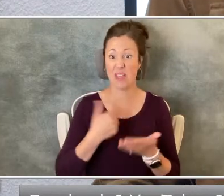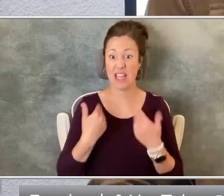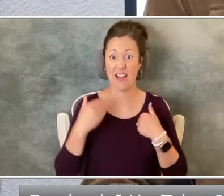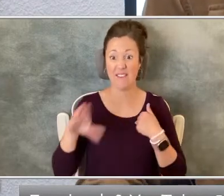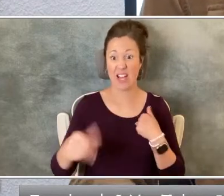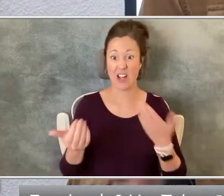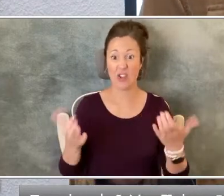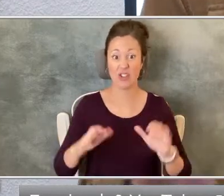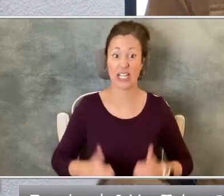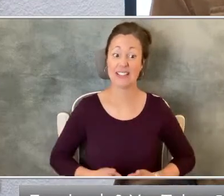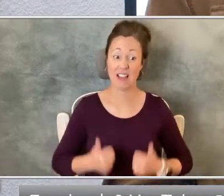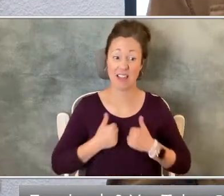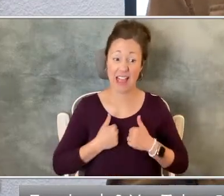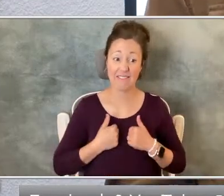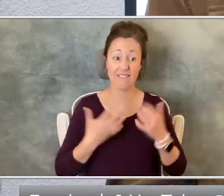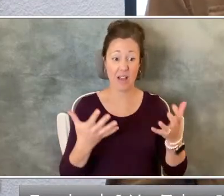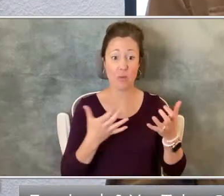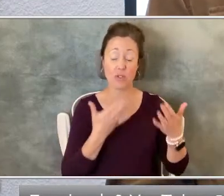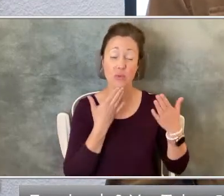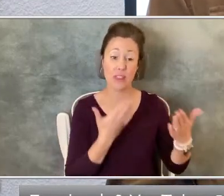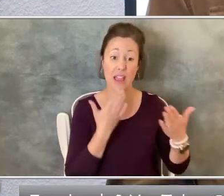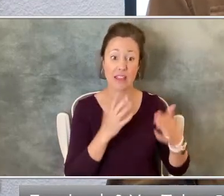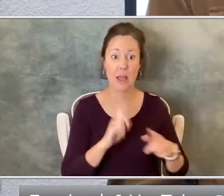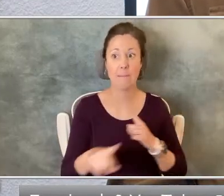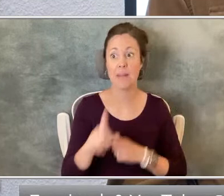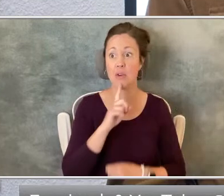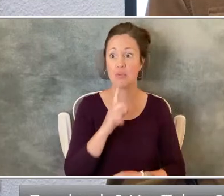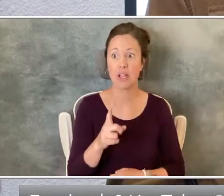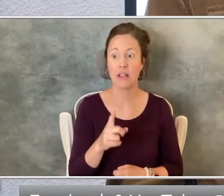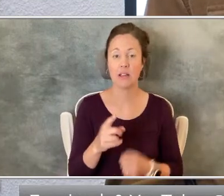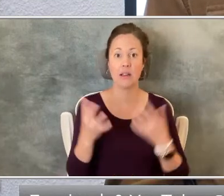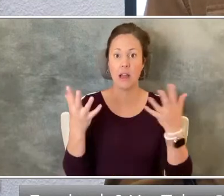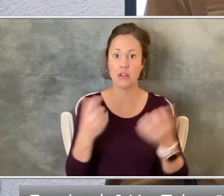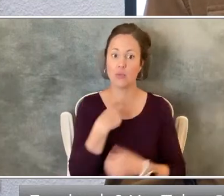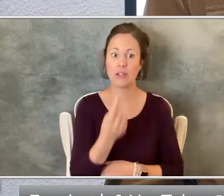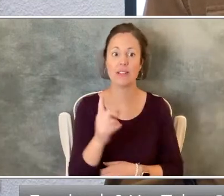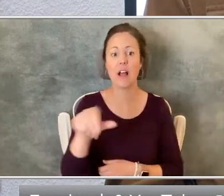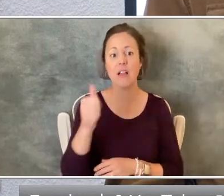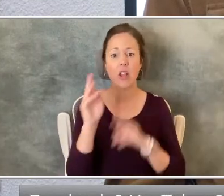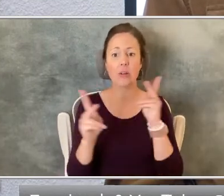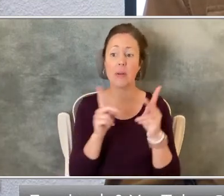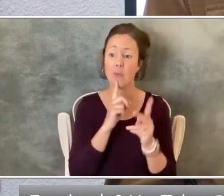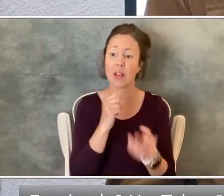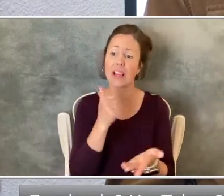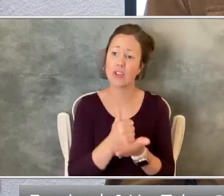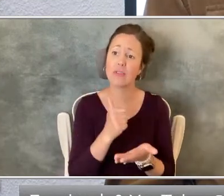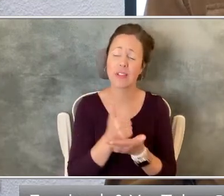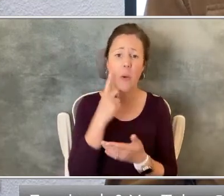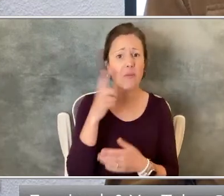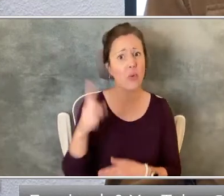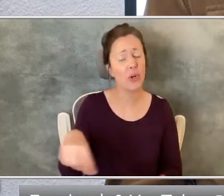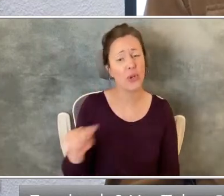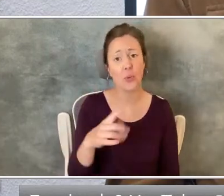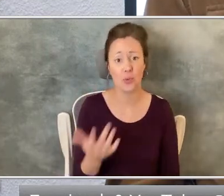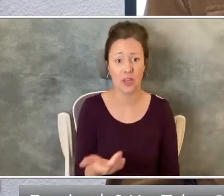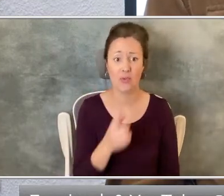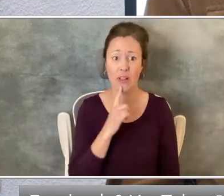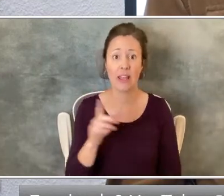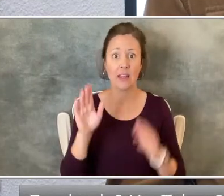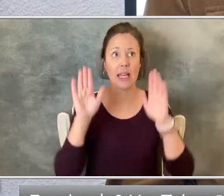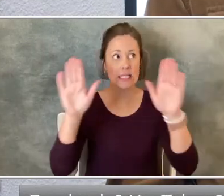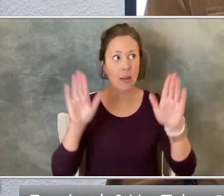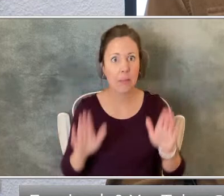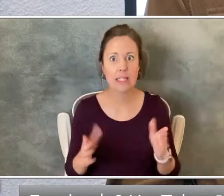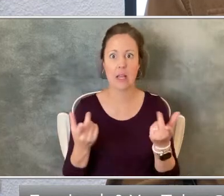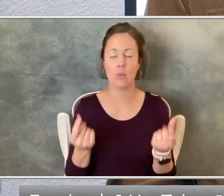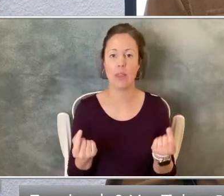but basically I just want to tell other people out there is hope for you. It's amazing what they can do, and if you're ever